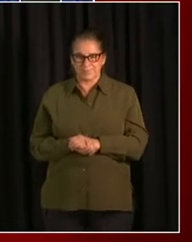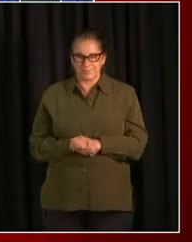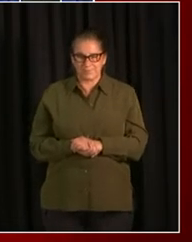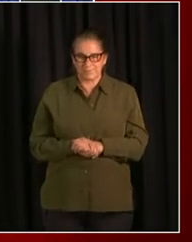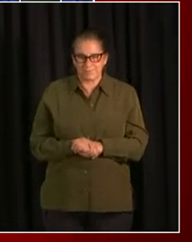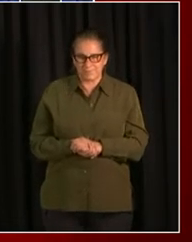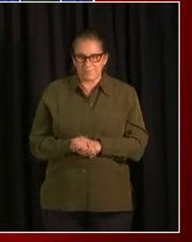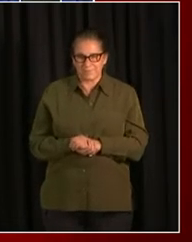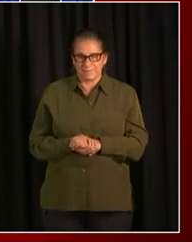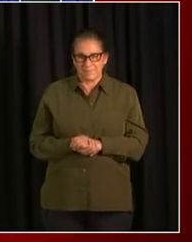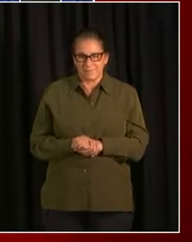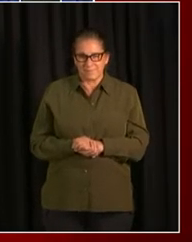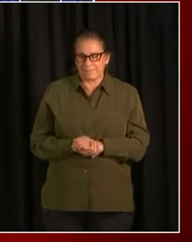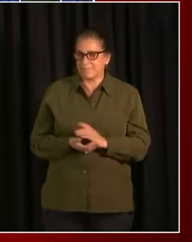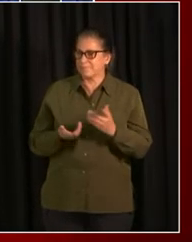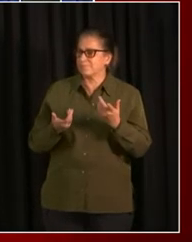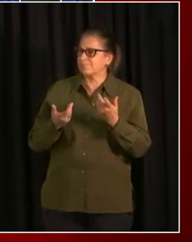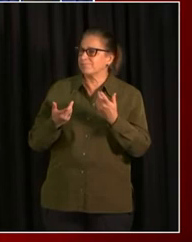the cooler months